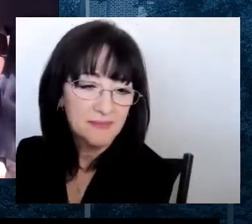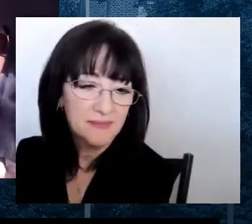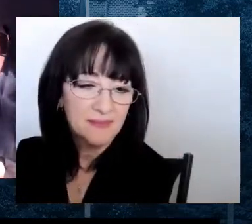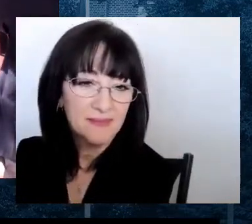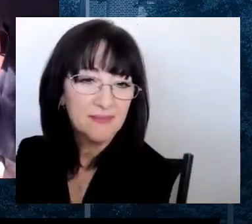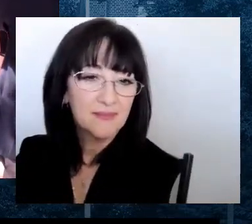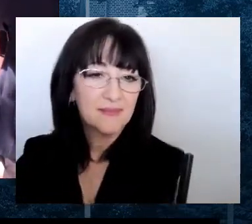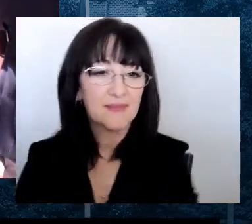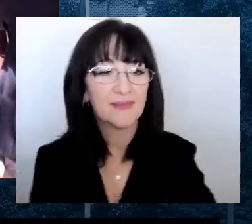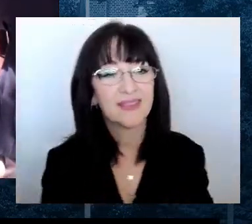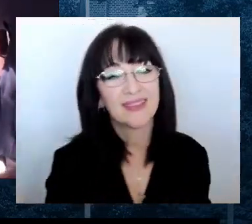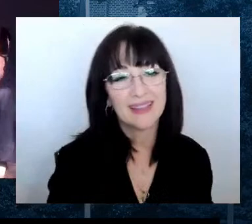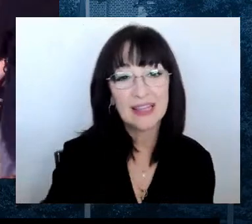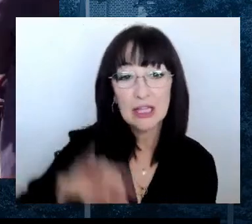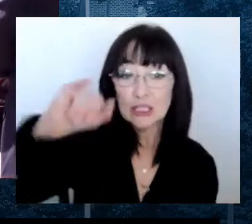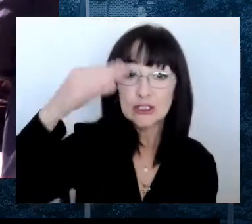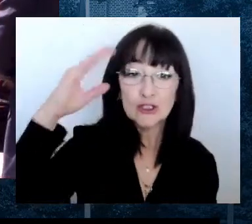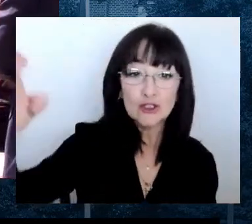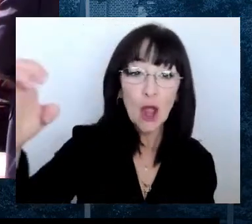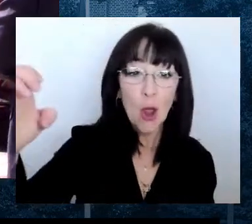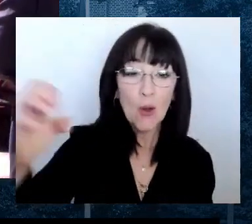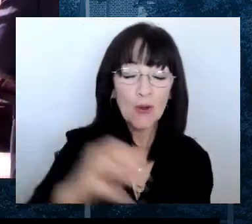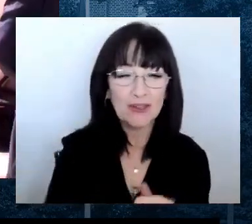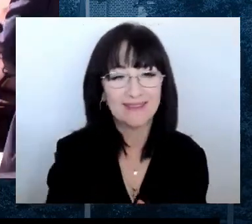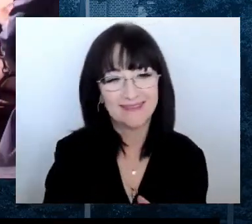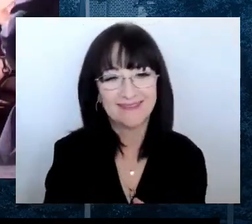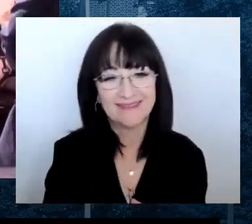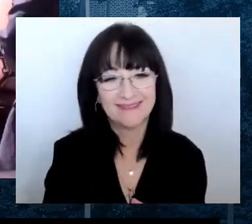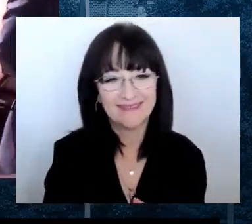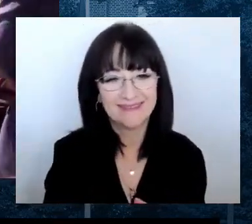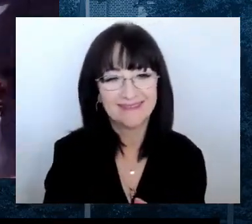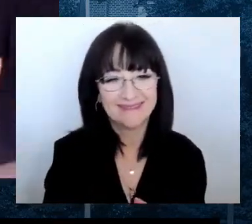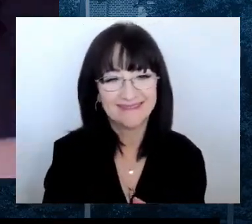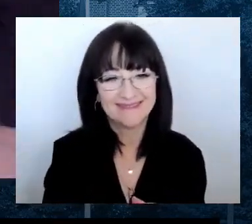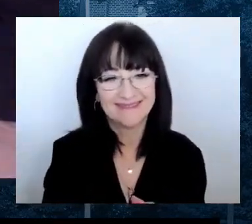Joe! Make this one for Joe. Yes.